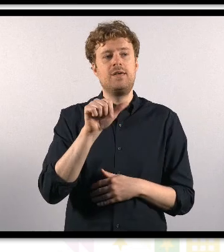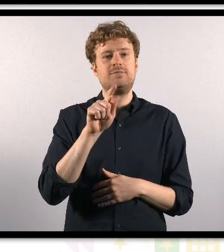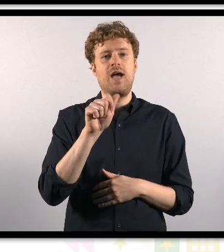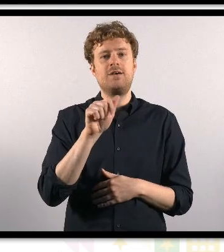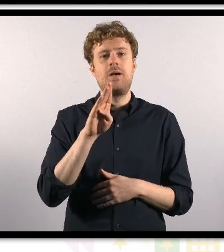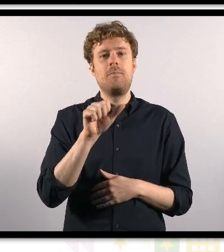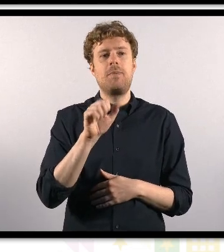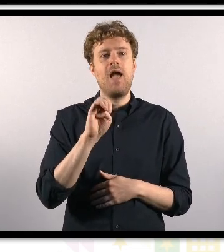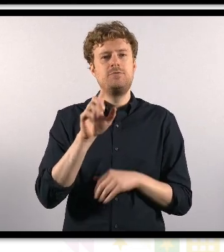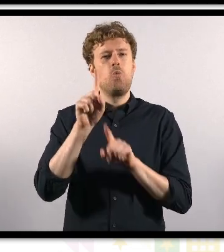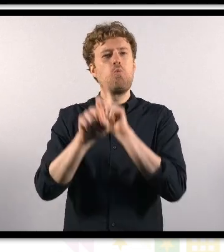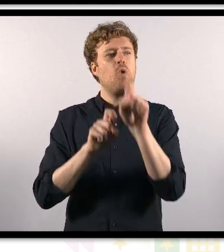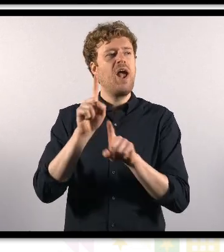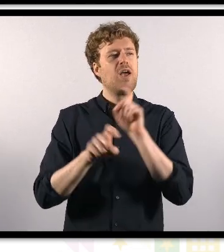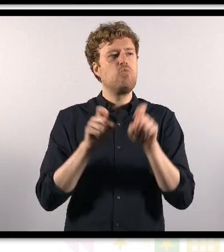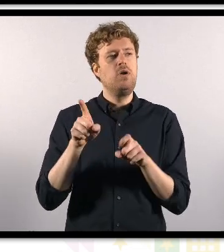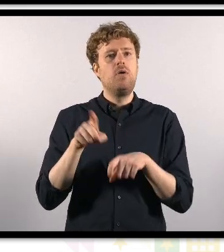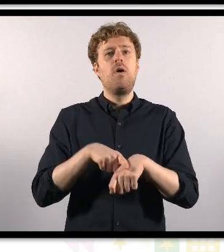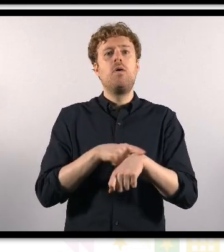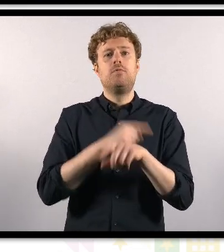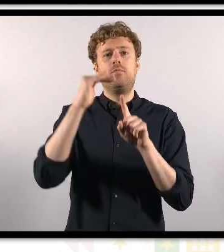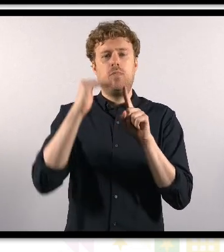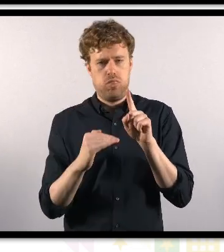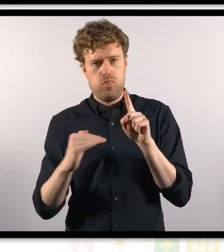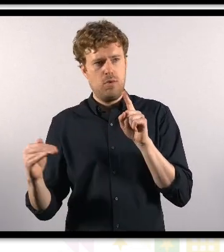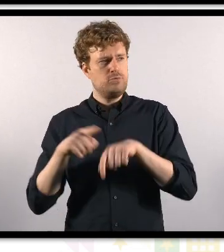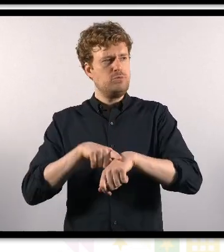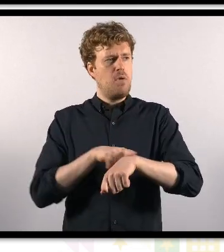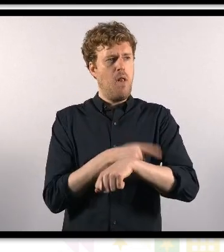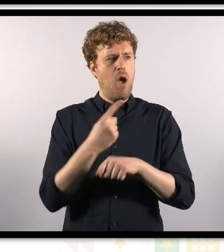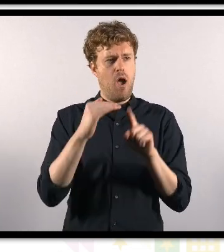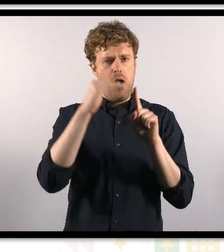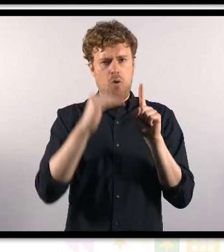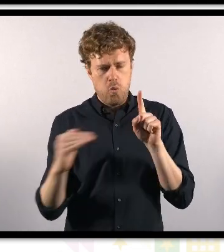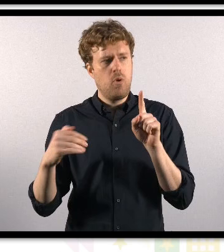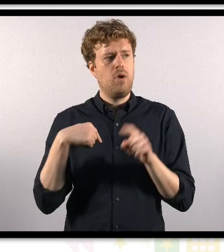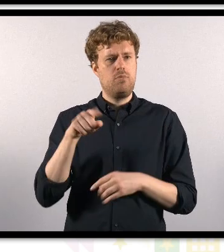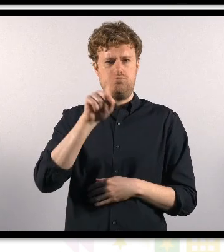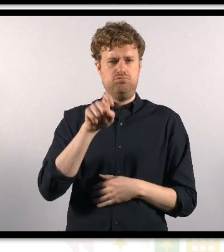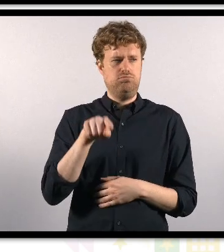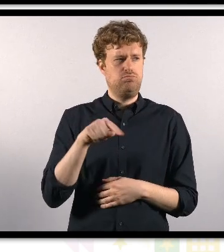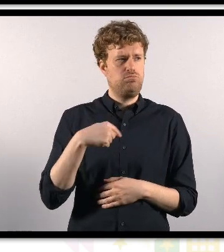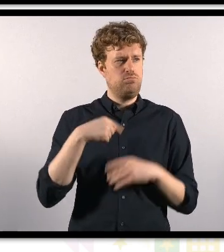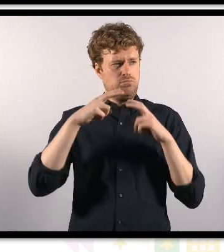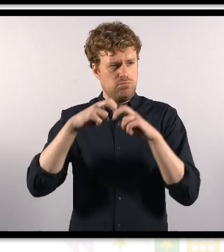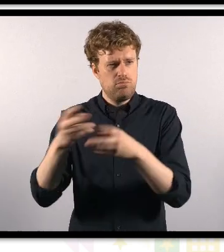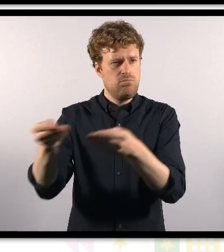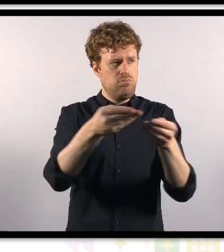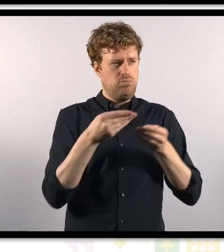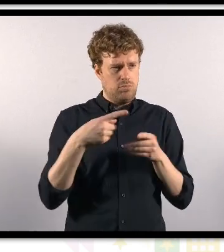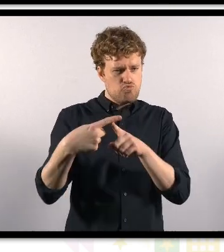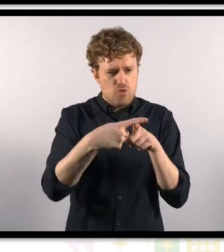problems. Then the log explainer basically came in and said that there is a timeout exception that you need to be worried about. And this basically saved